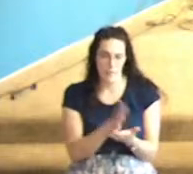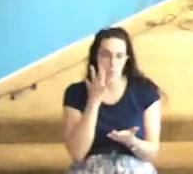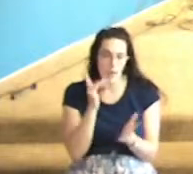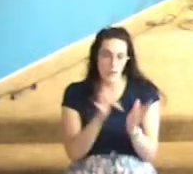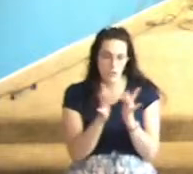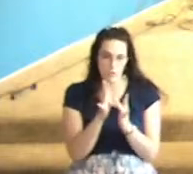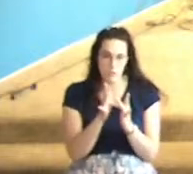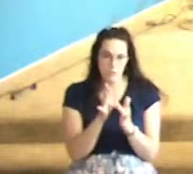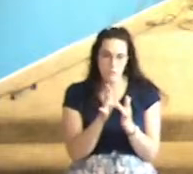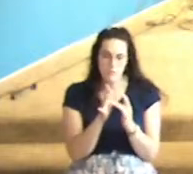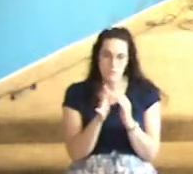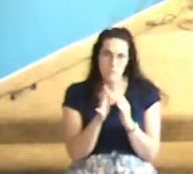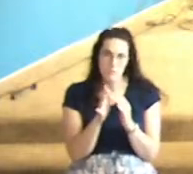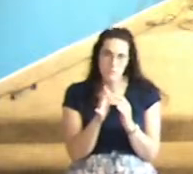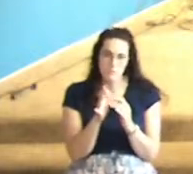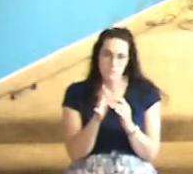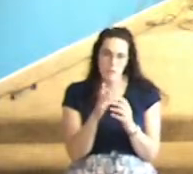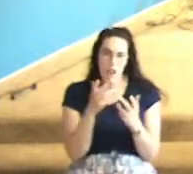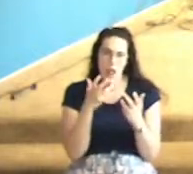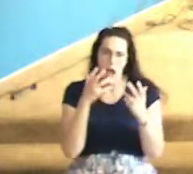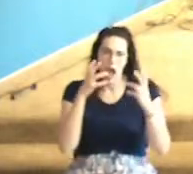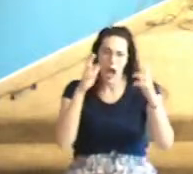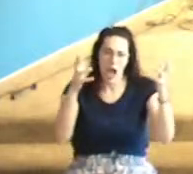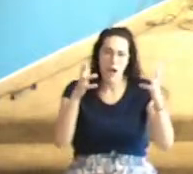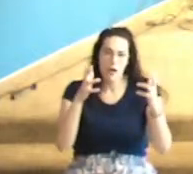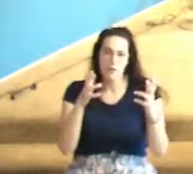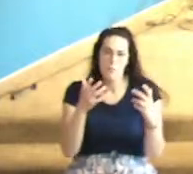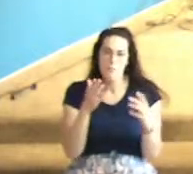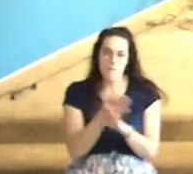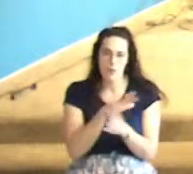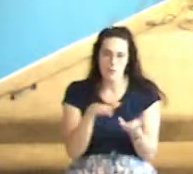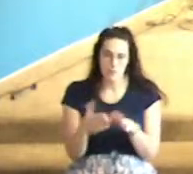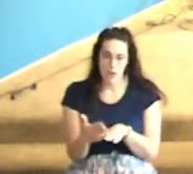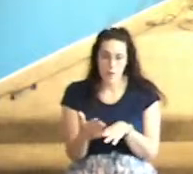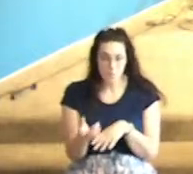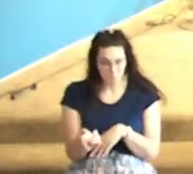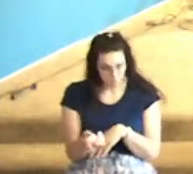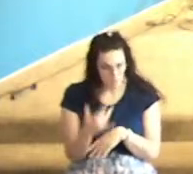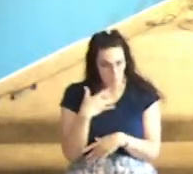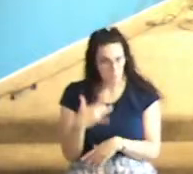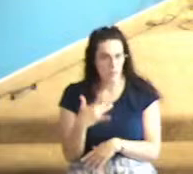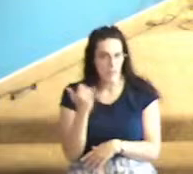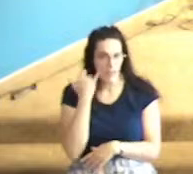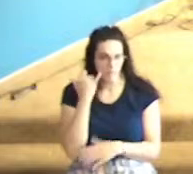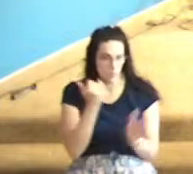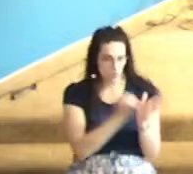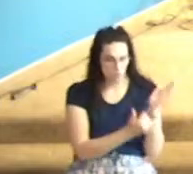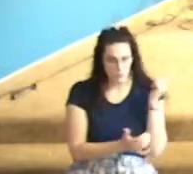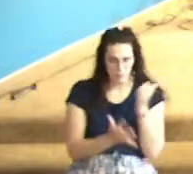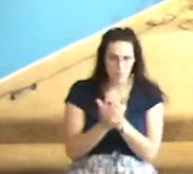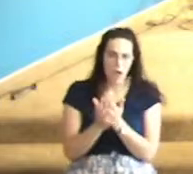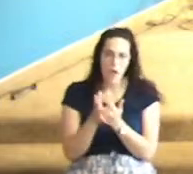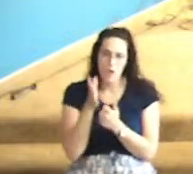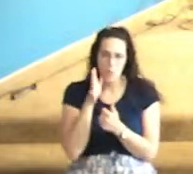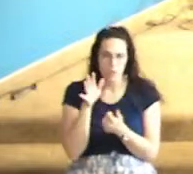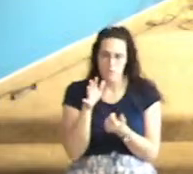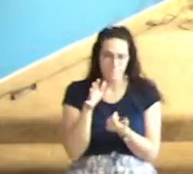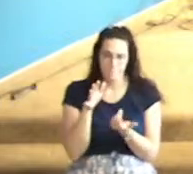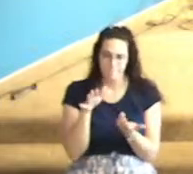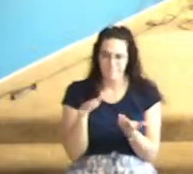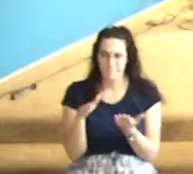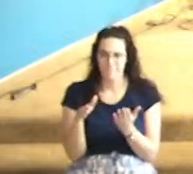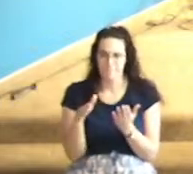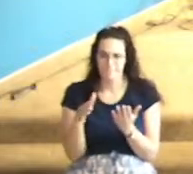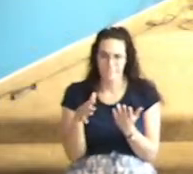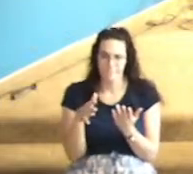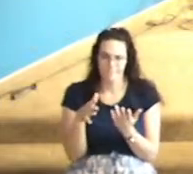of crucifixion typically lapse into unconscious state before they breathe their last. But Jesus was strong enough to cry